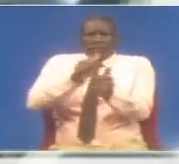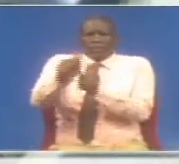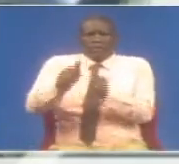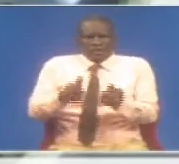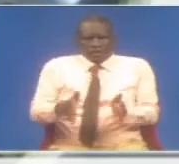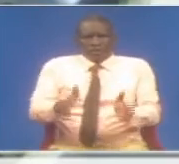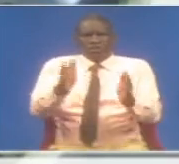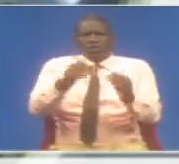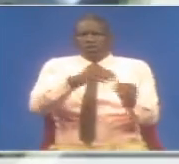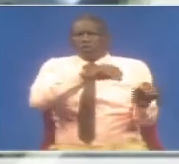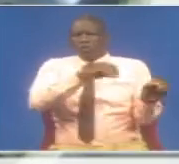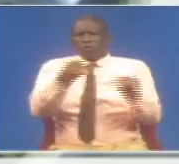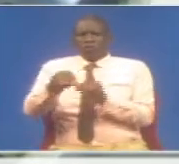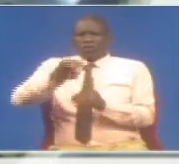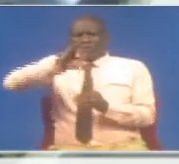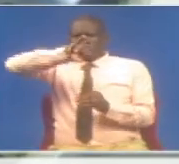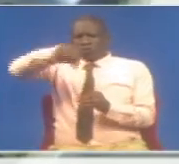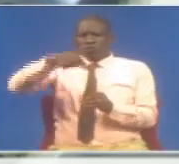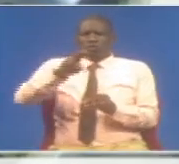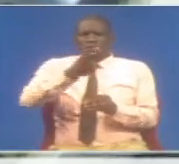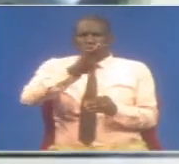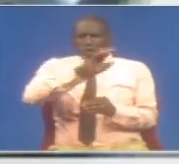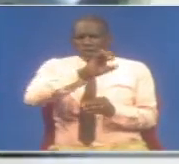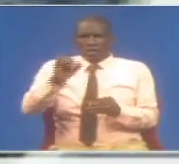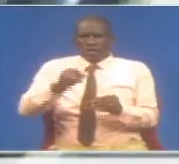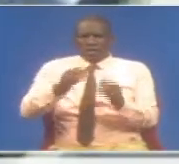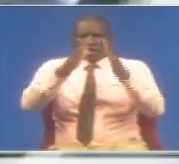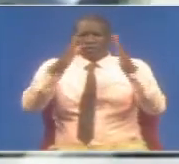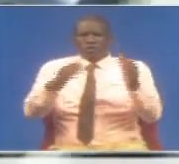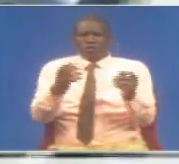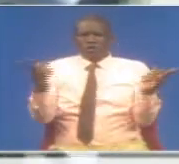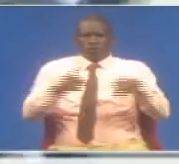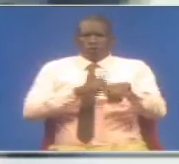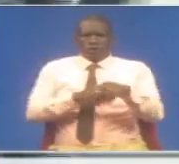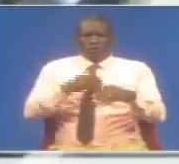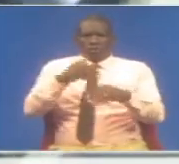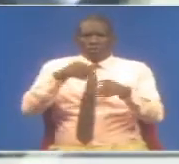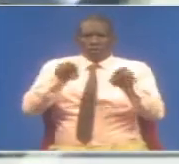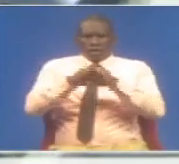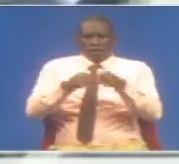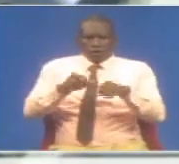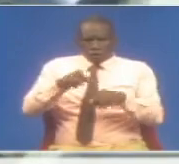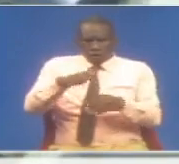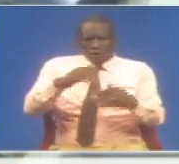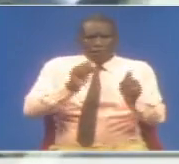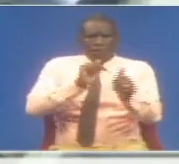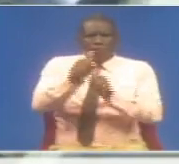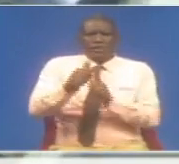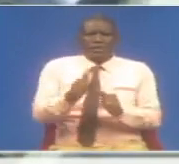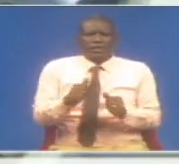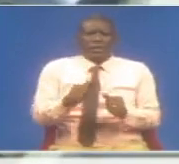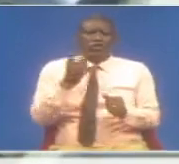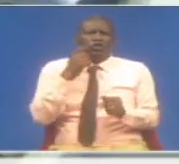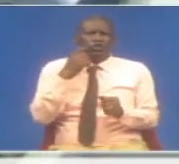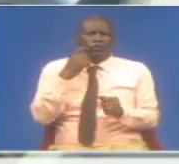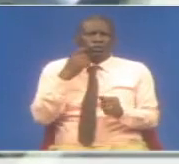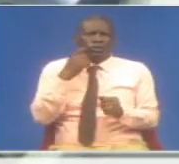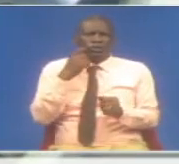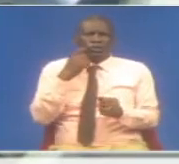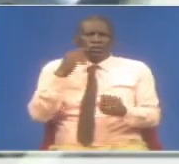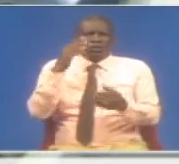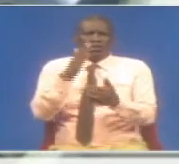towards the Jubilee Insurance Building. Seconds later, as she was walking past the optica shop, Waithera is startled, as is